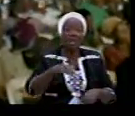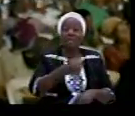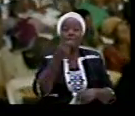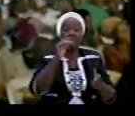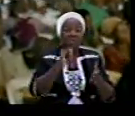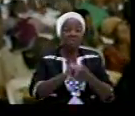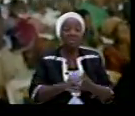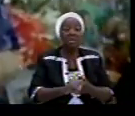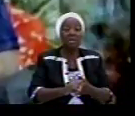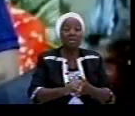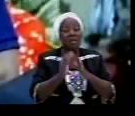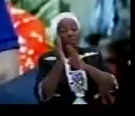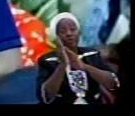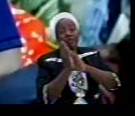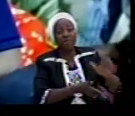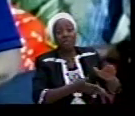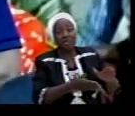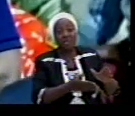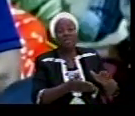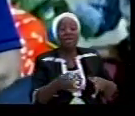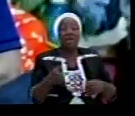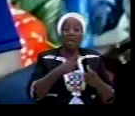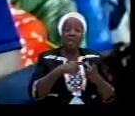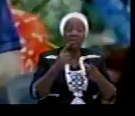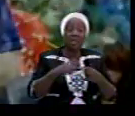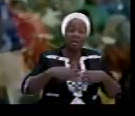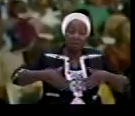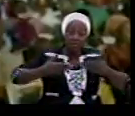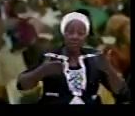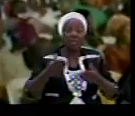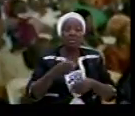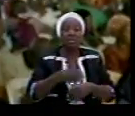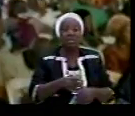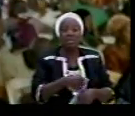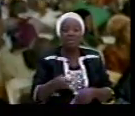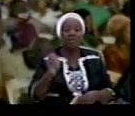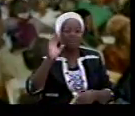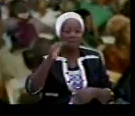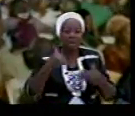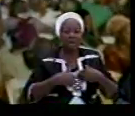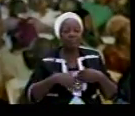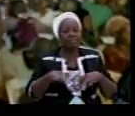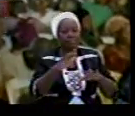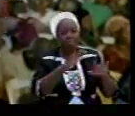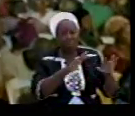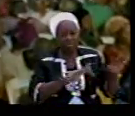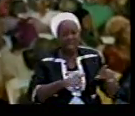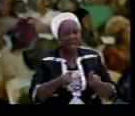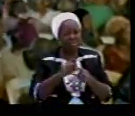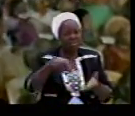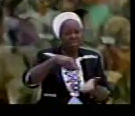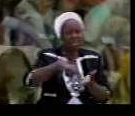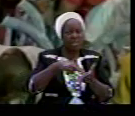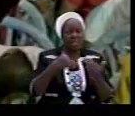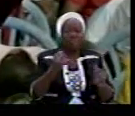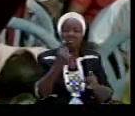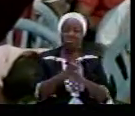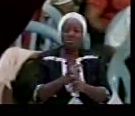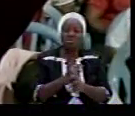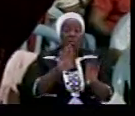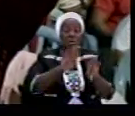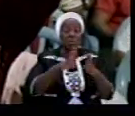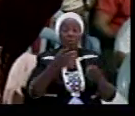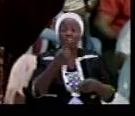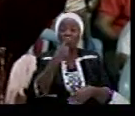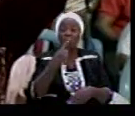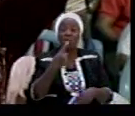them shall have mercy. As you are standing up, tell the Lord there, Lord, I thank